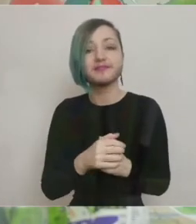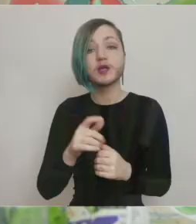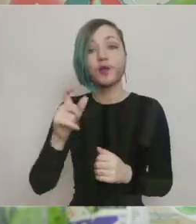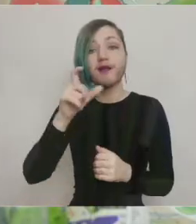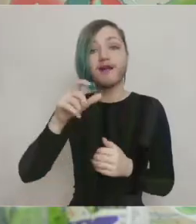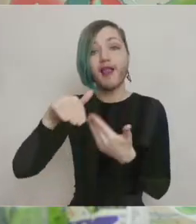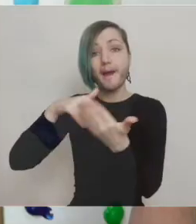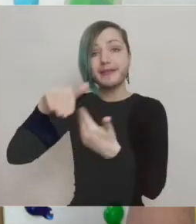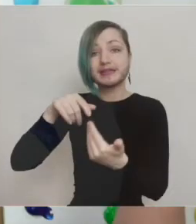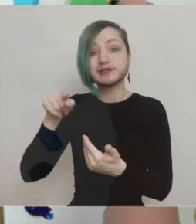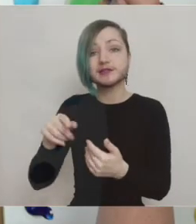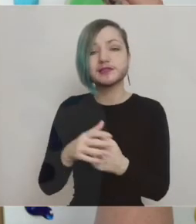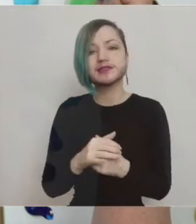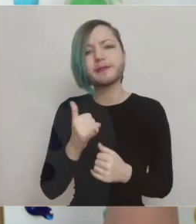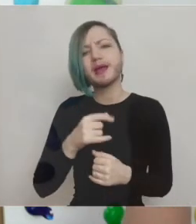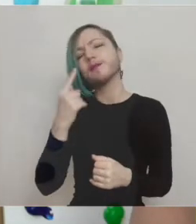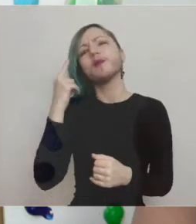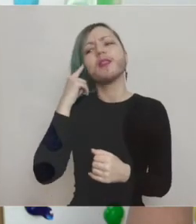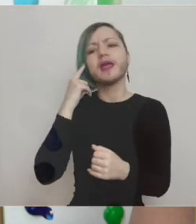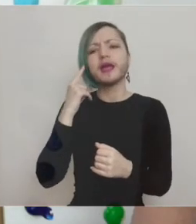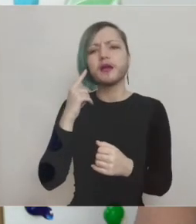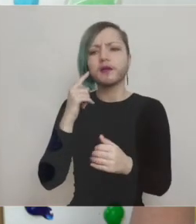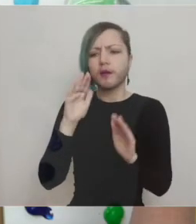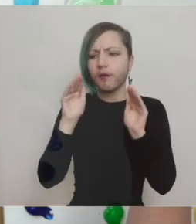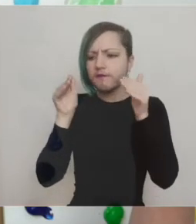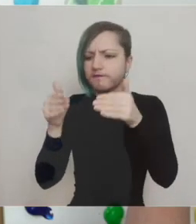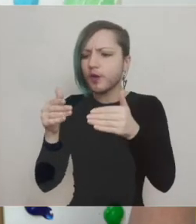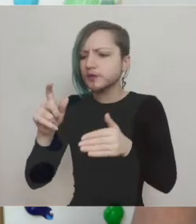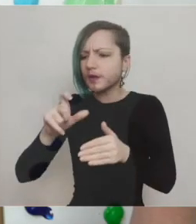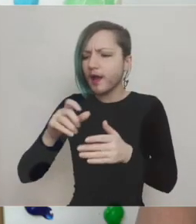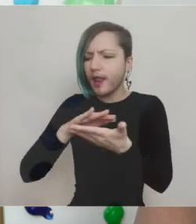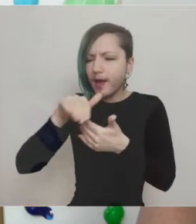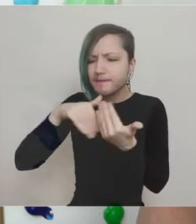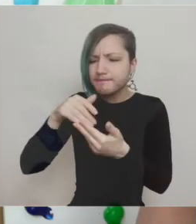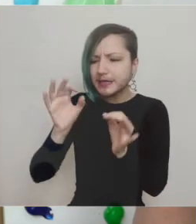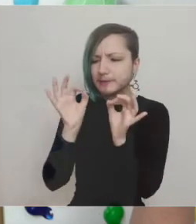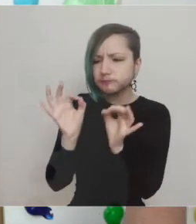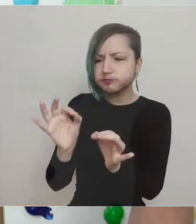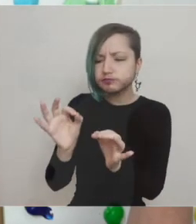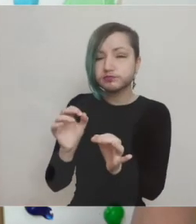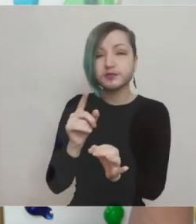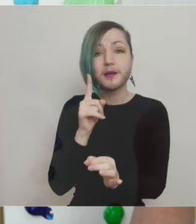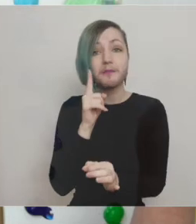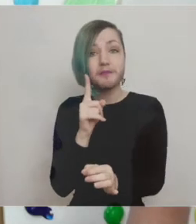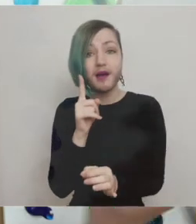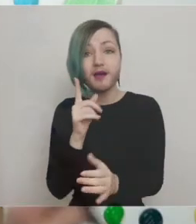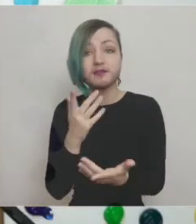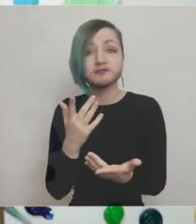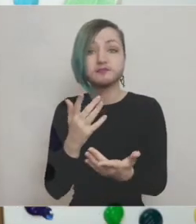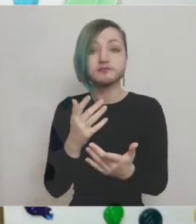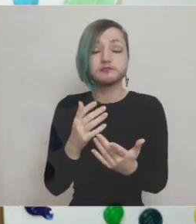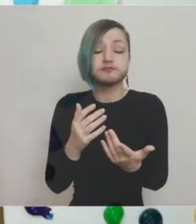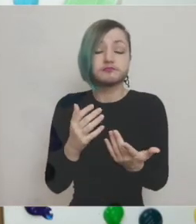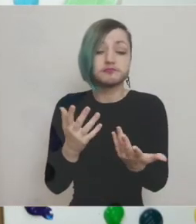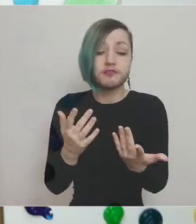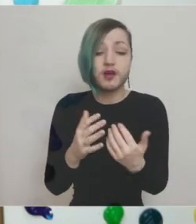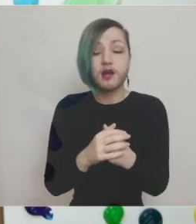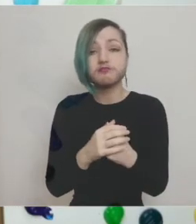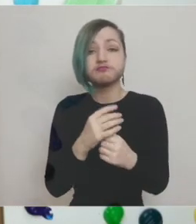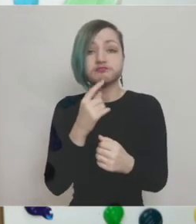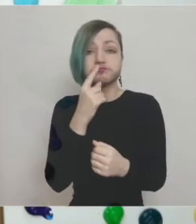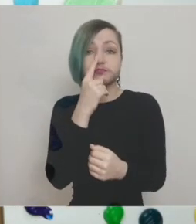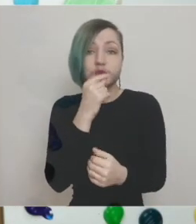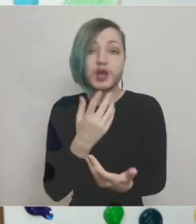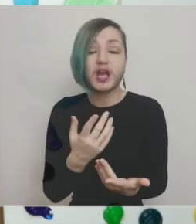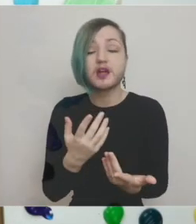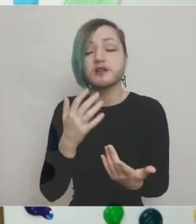you might be thinking a lot about the color you're mixing, but actually it's also just as easy